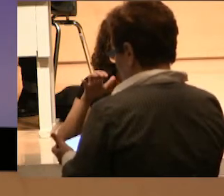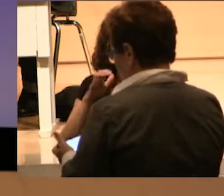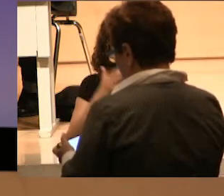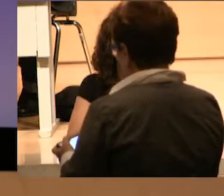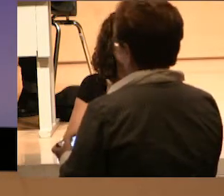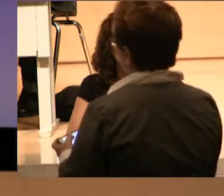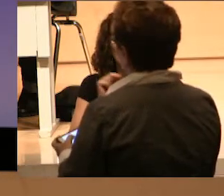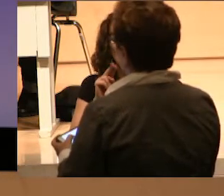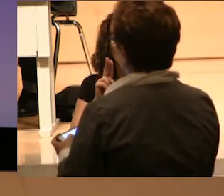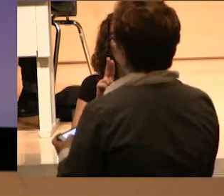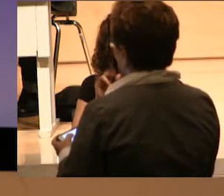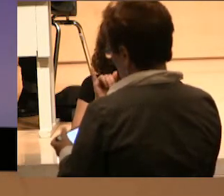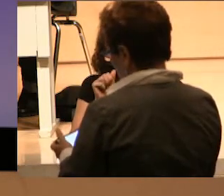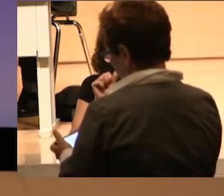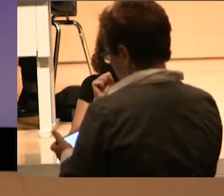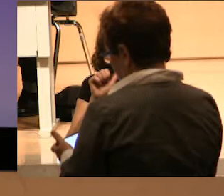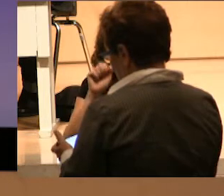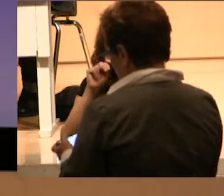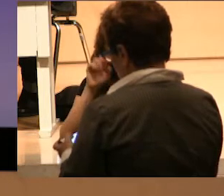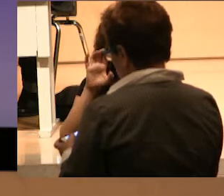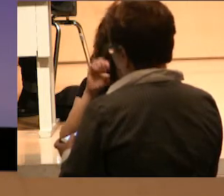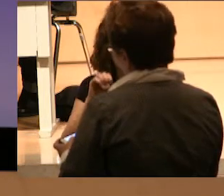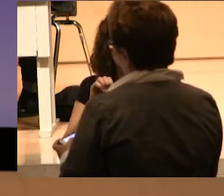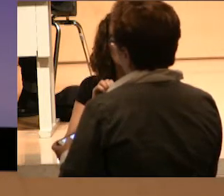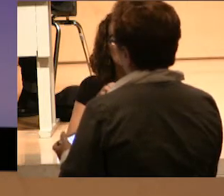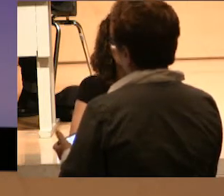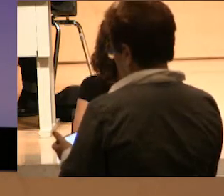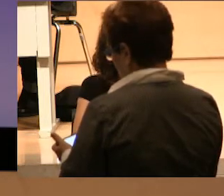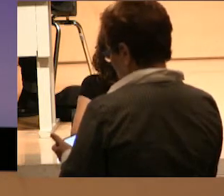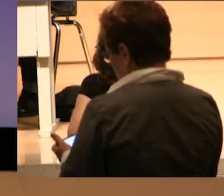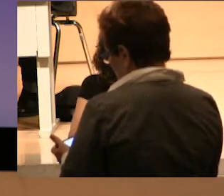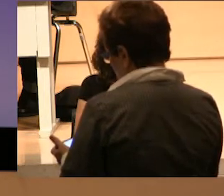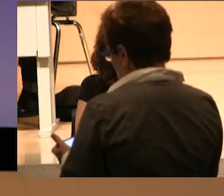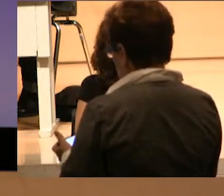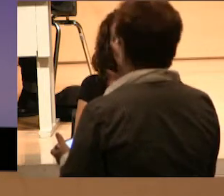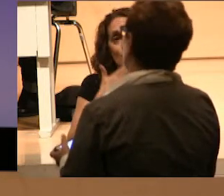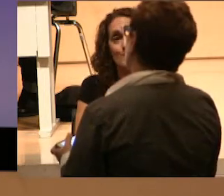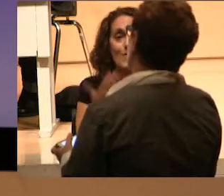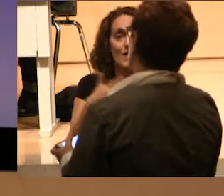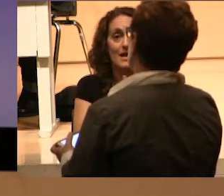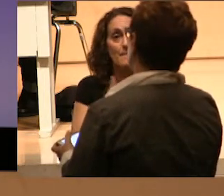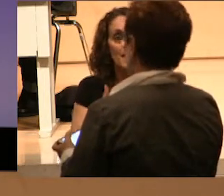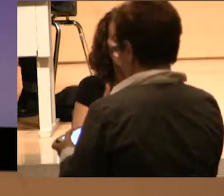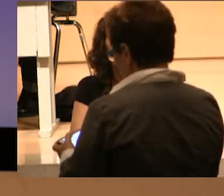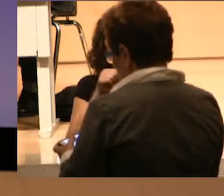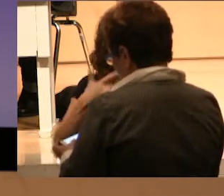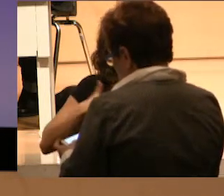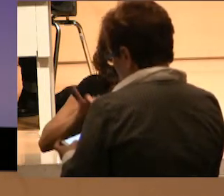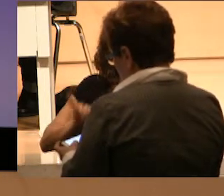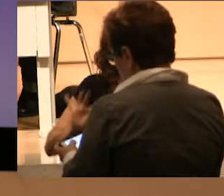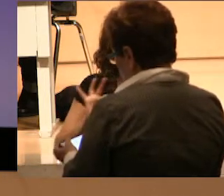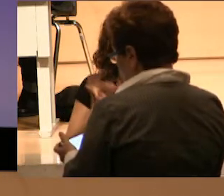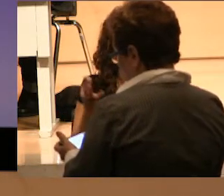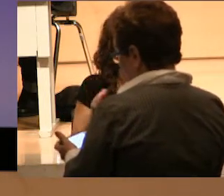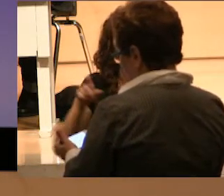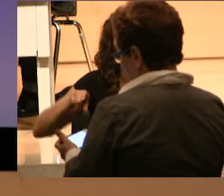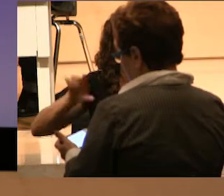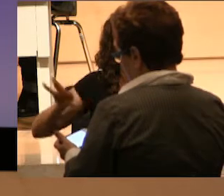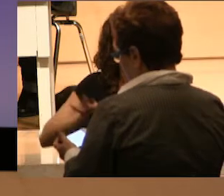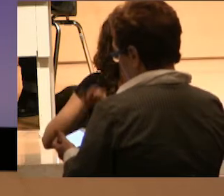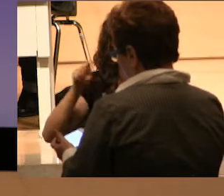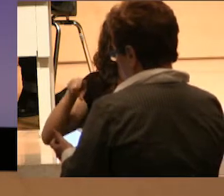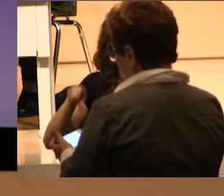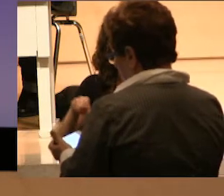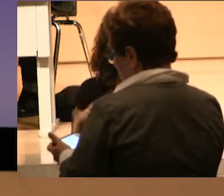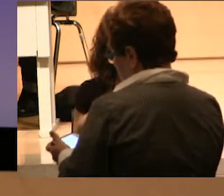Good Morning America, was not always helpful in this situation or sympathetic to the special needs of the family. So far as